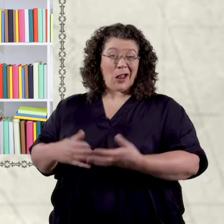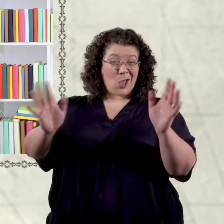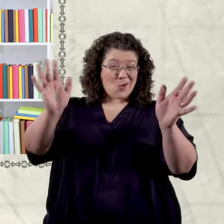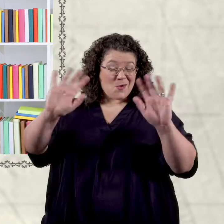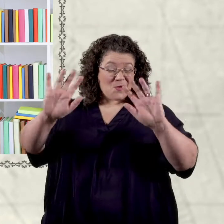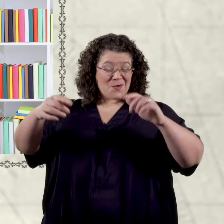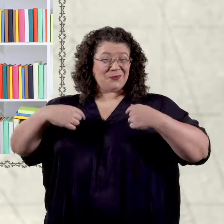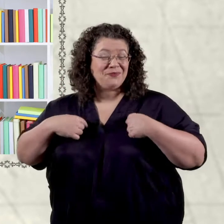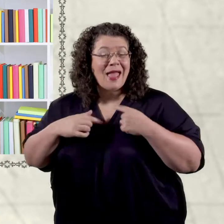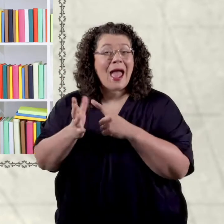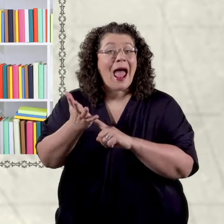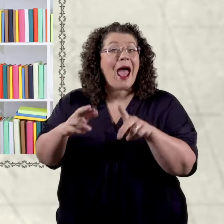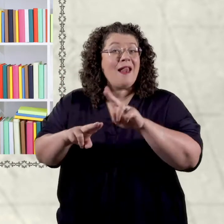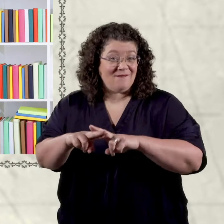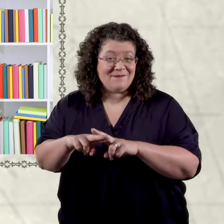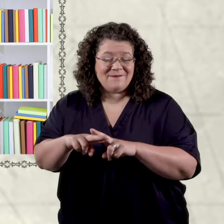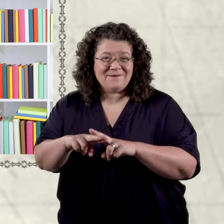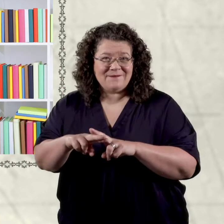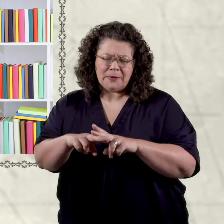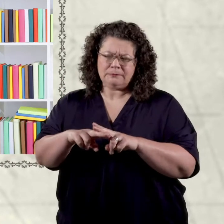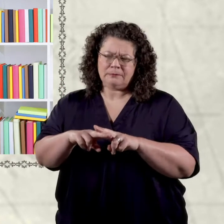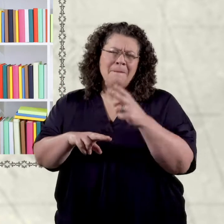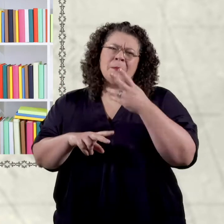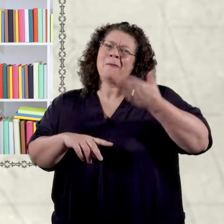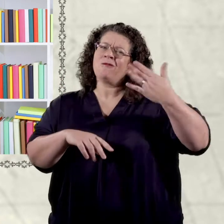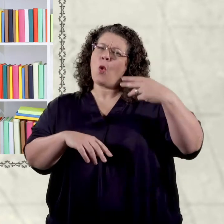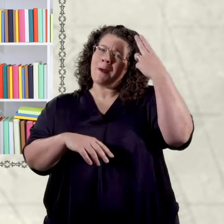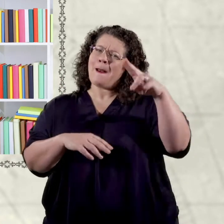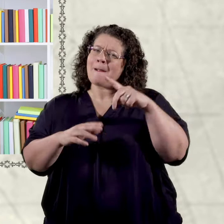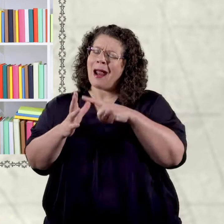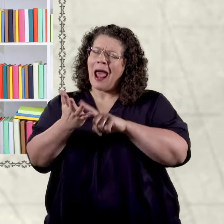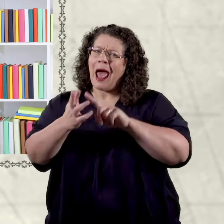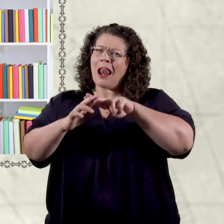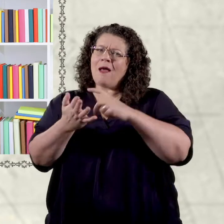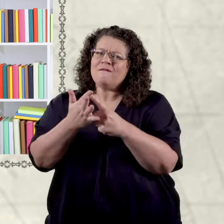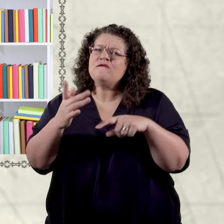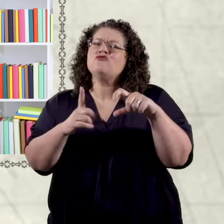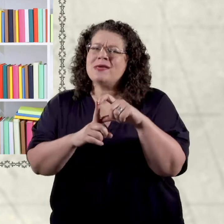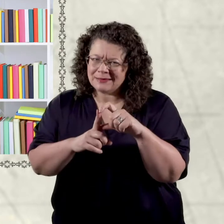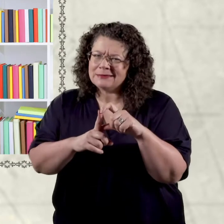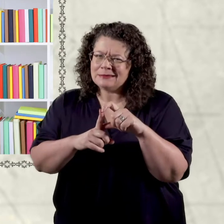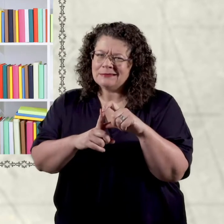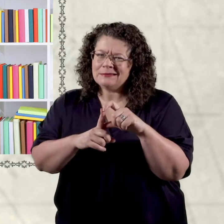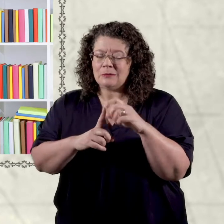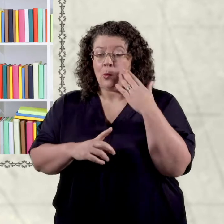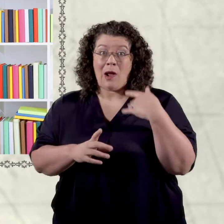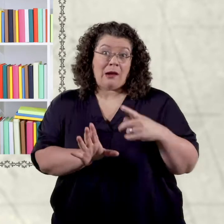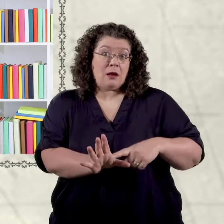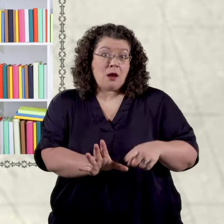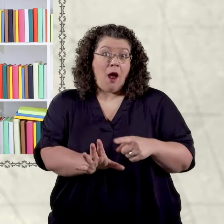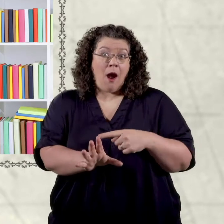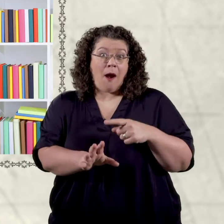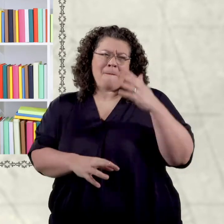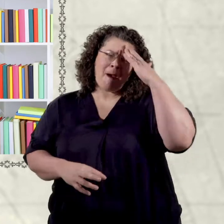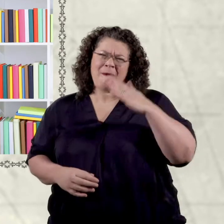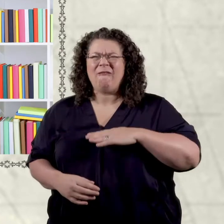Hello. My name is Alf. Well, I used to be called Alfred. But when I was young, my mum